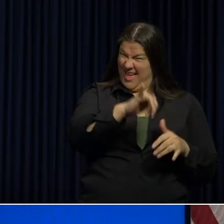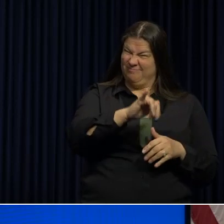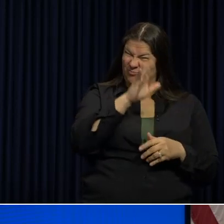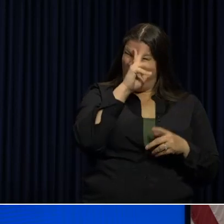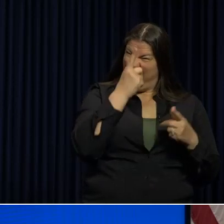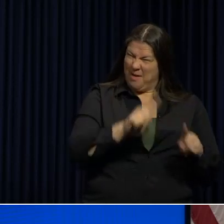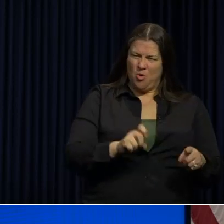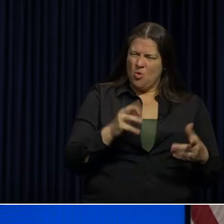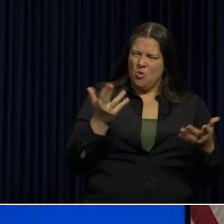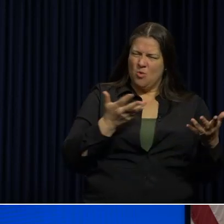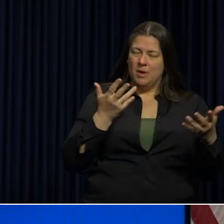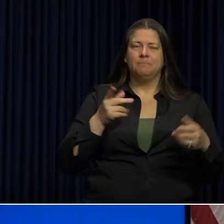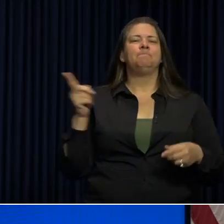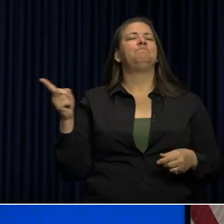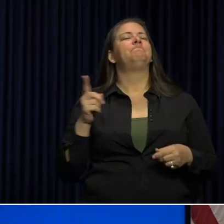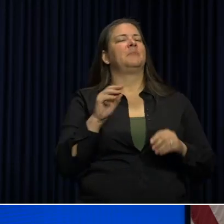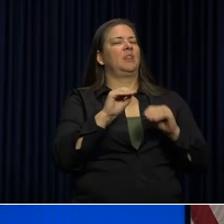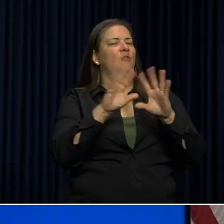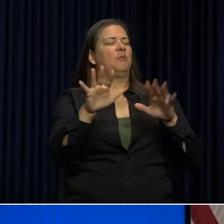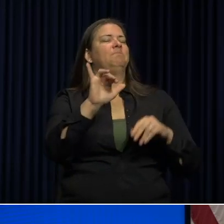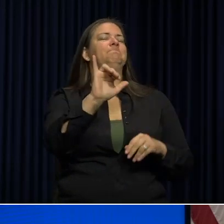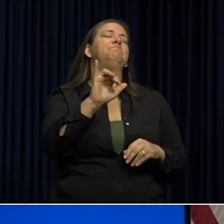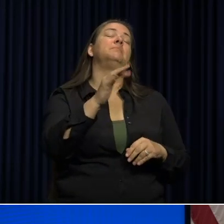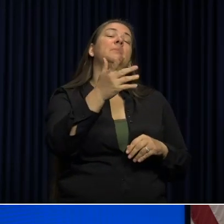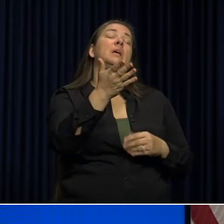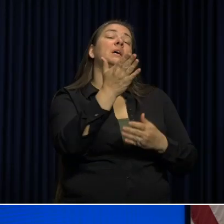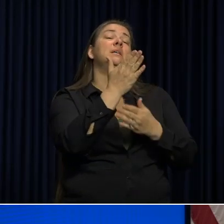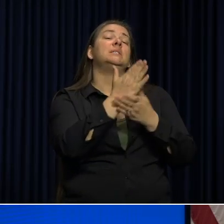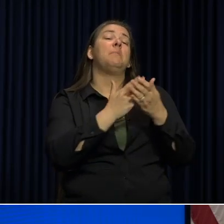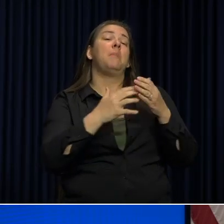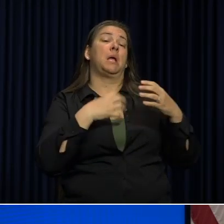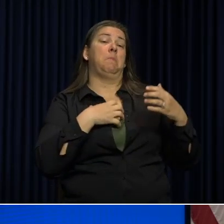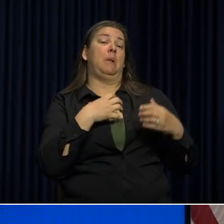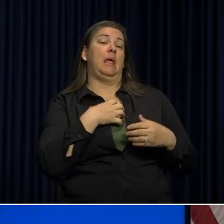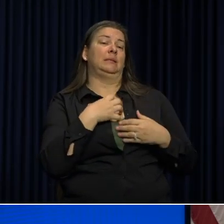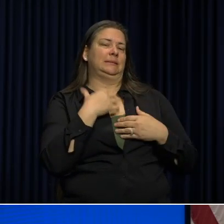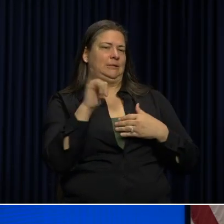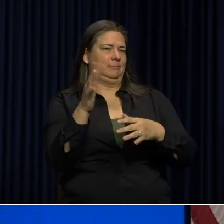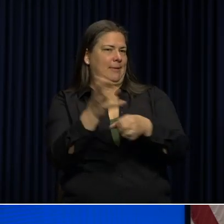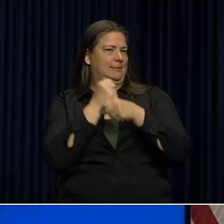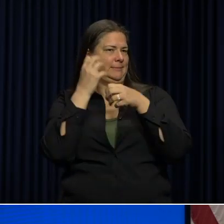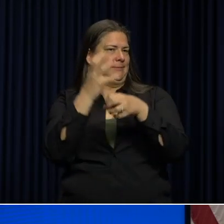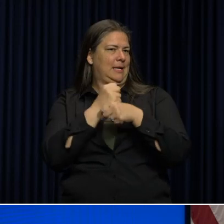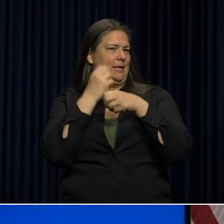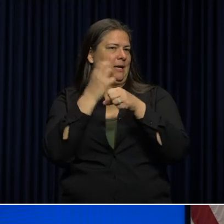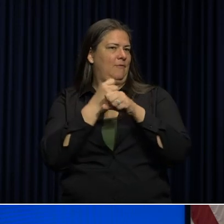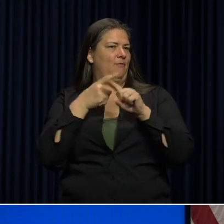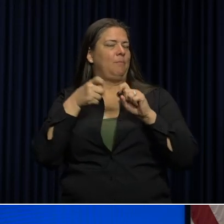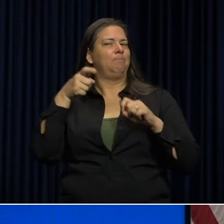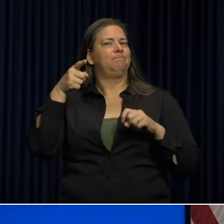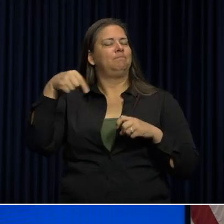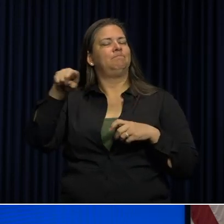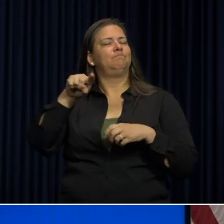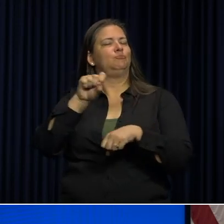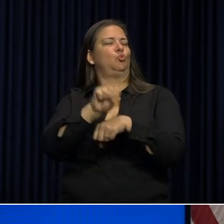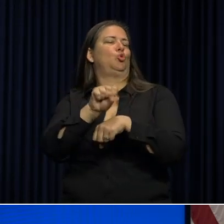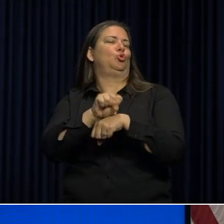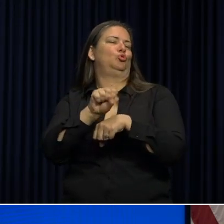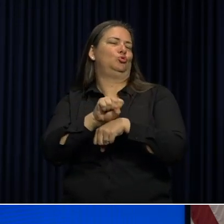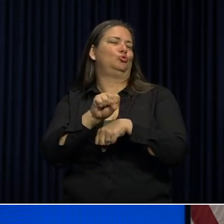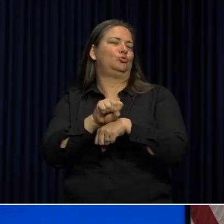about complaints, level of complaints we're still getting from employers. From employees, they're